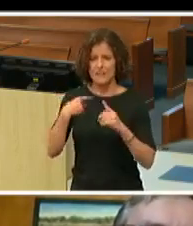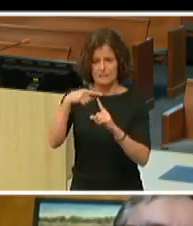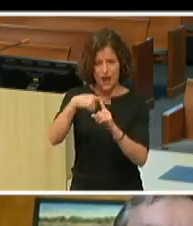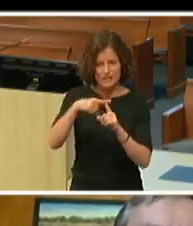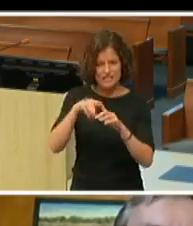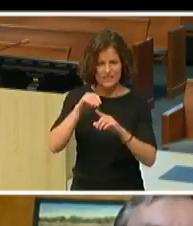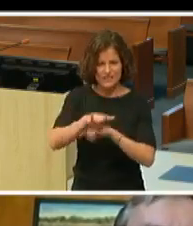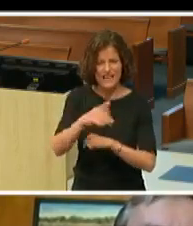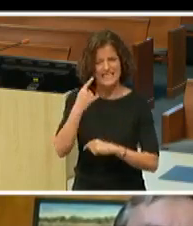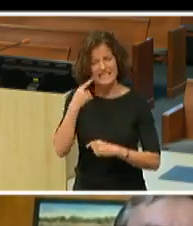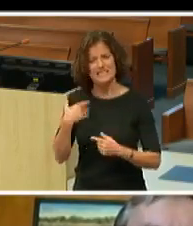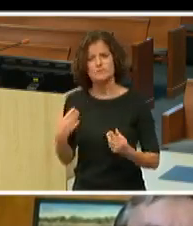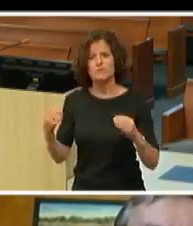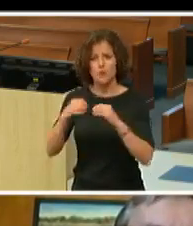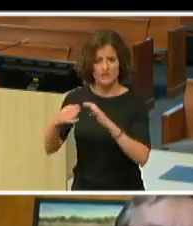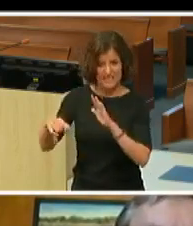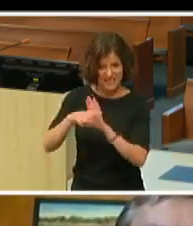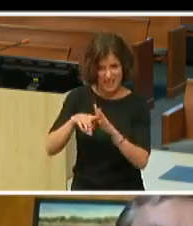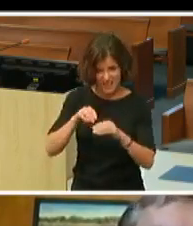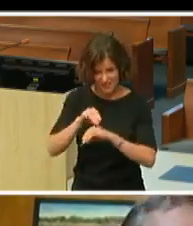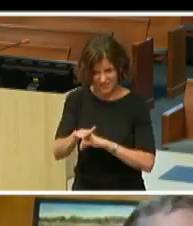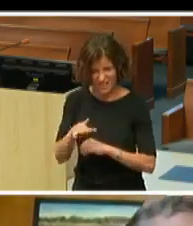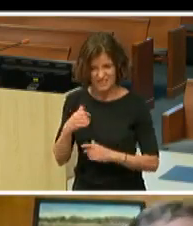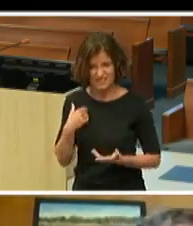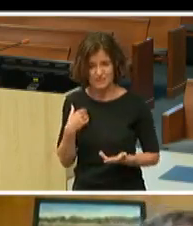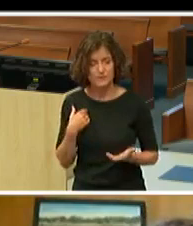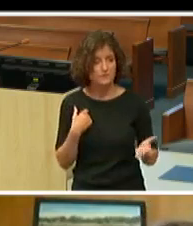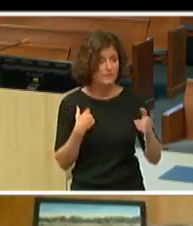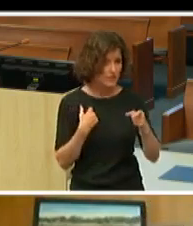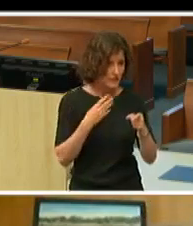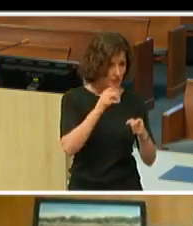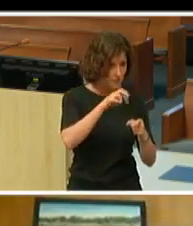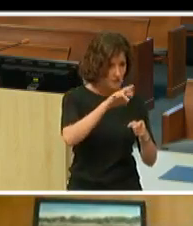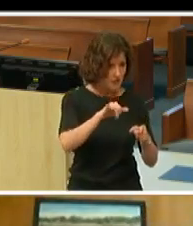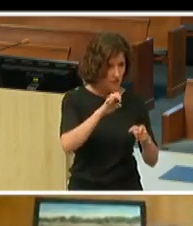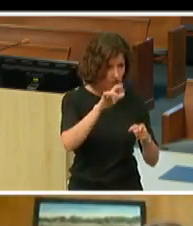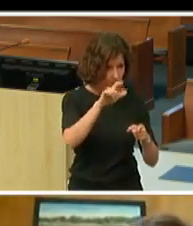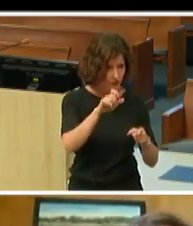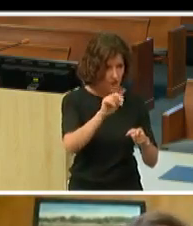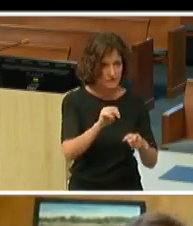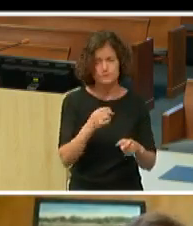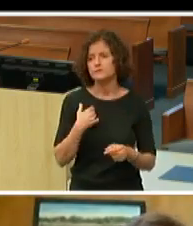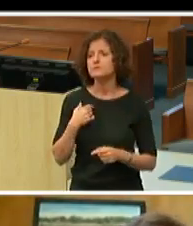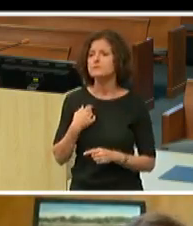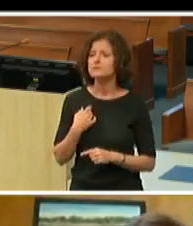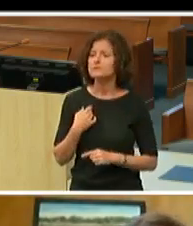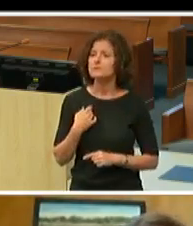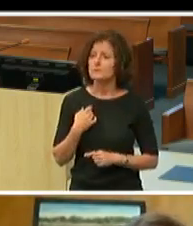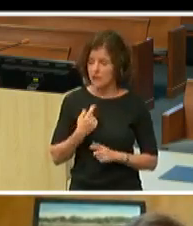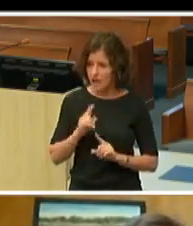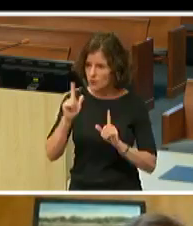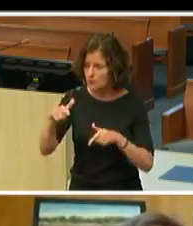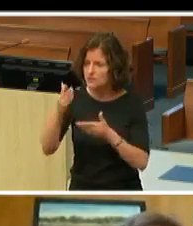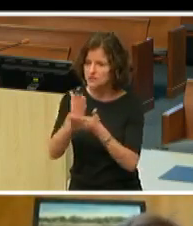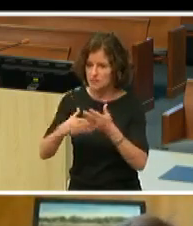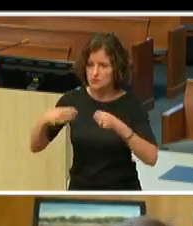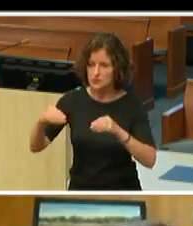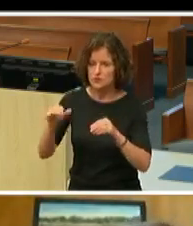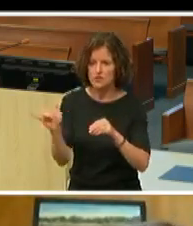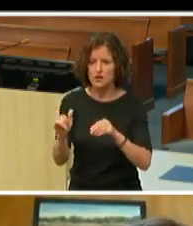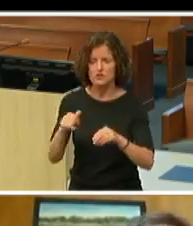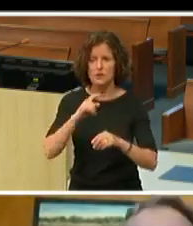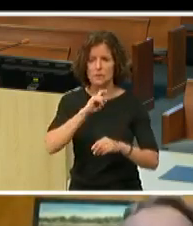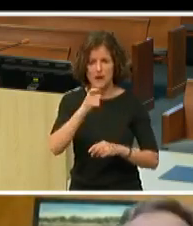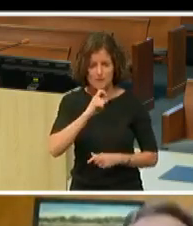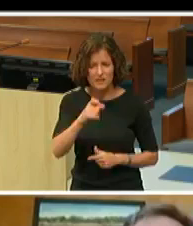intended effect. That's what I've got. Thanks. Mary Helen. I went to some stores too. I had Publix and I went